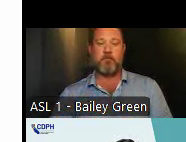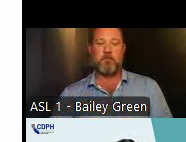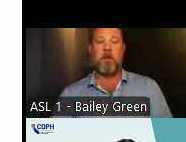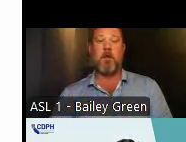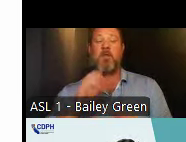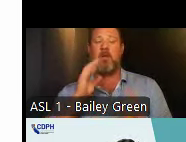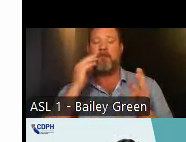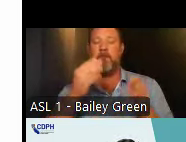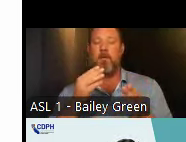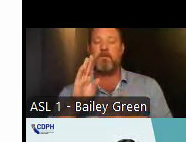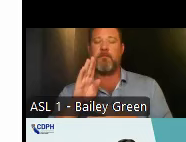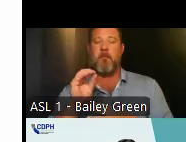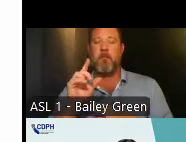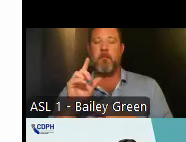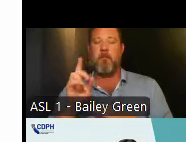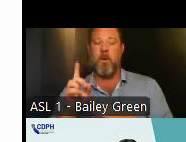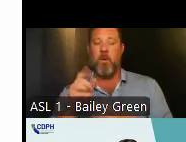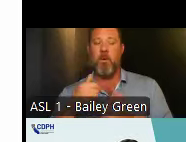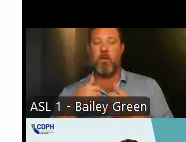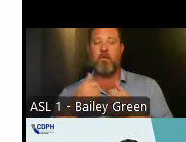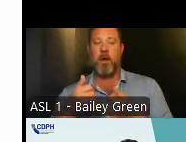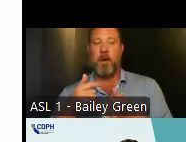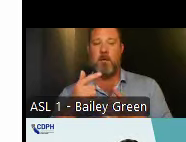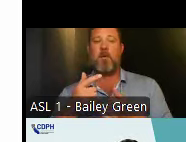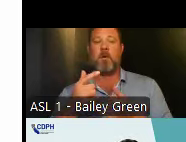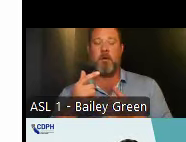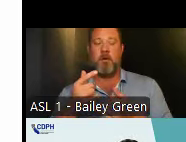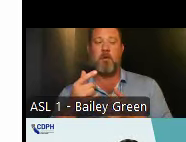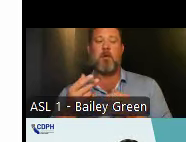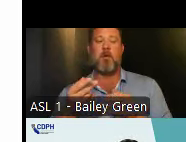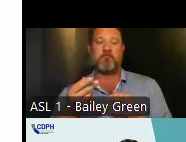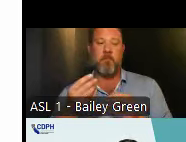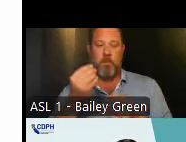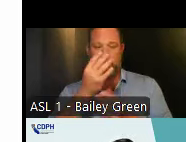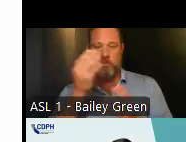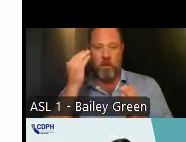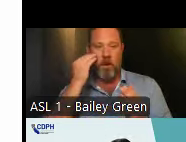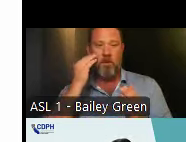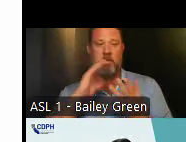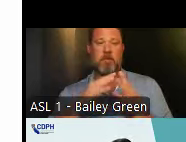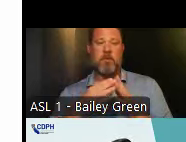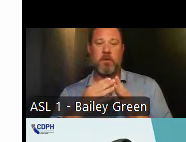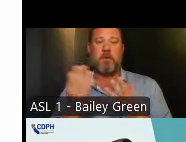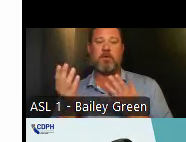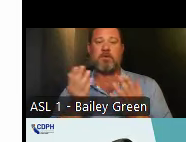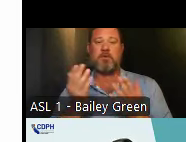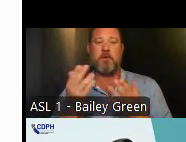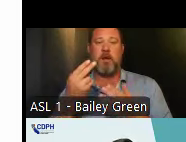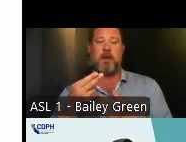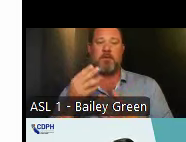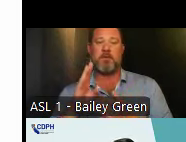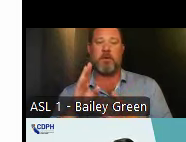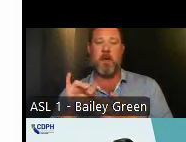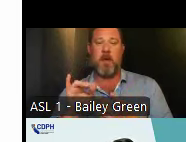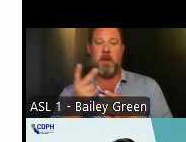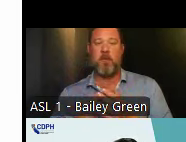grant will remain in raising awareness of ADRD and supporting our HBI